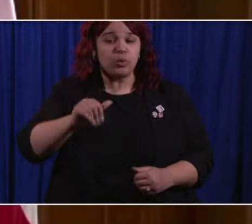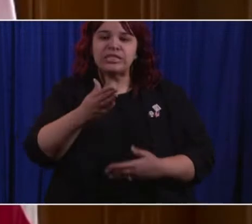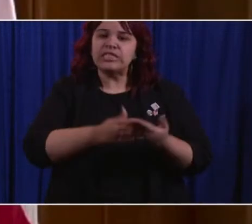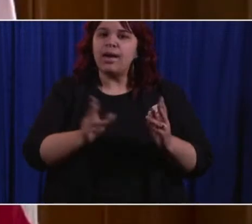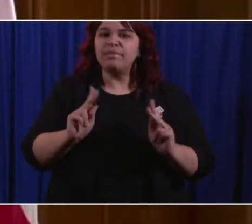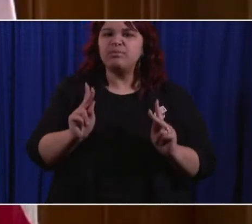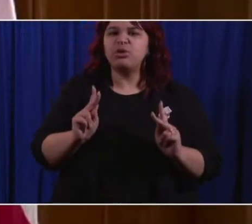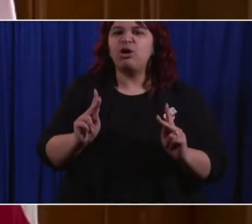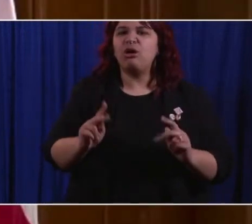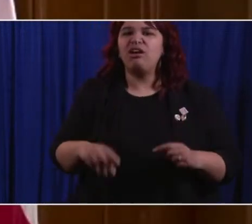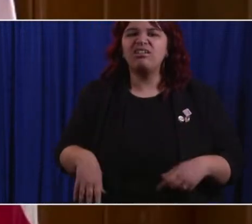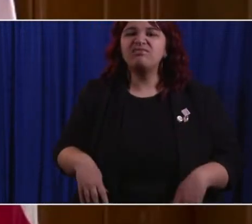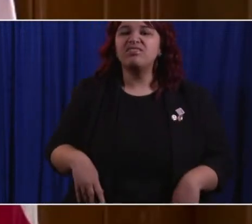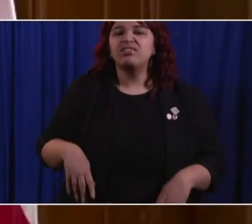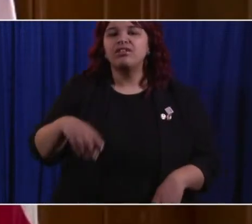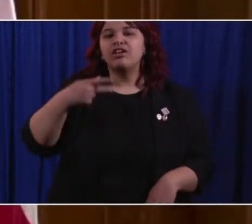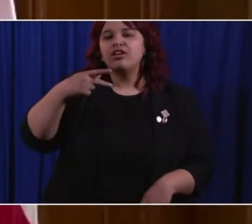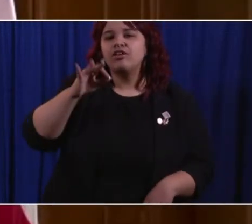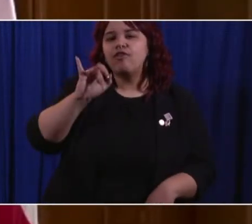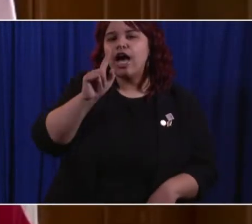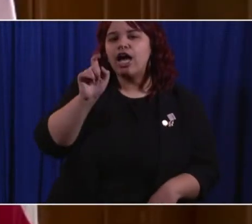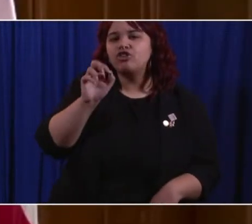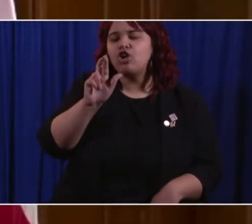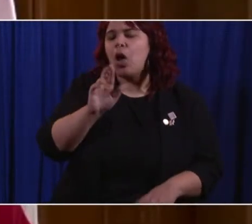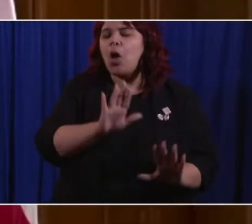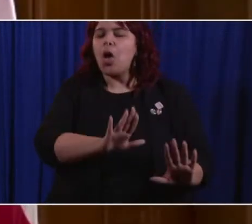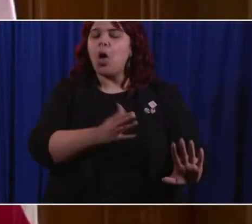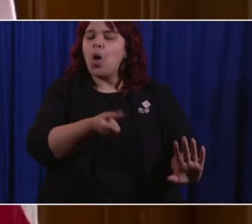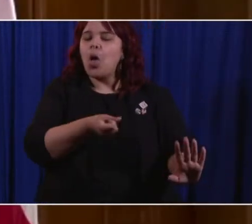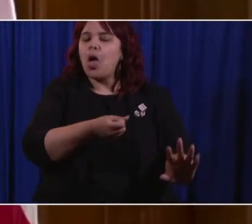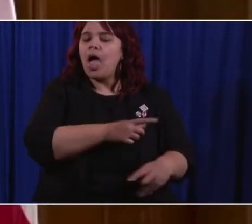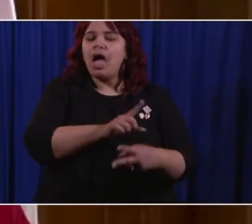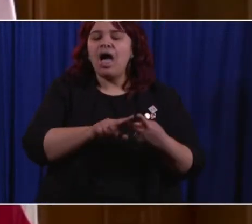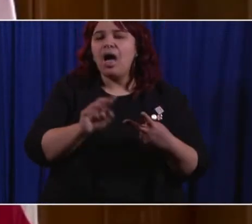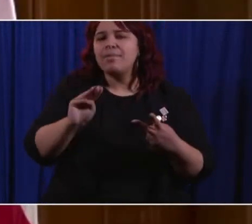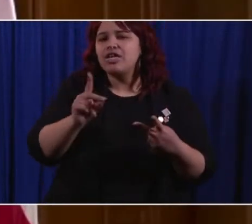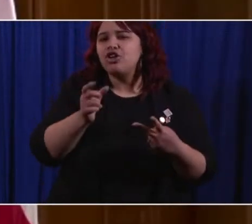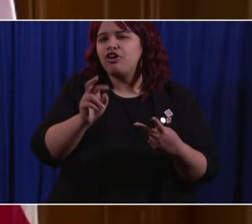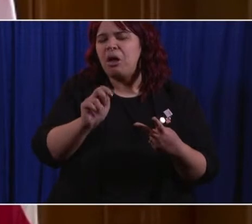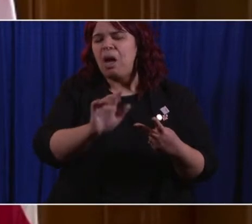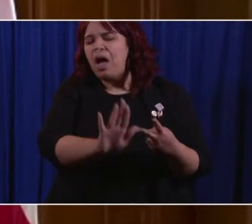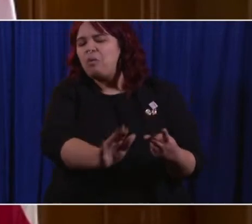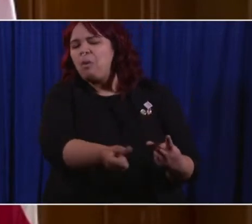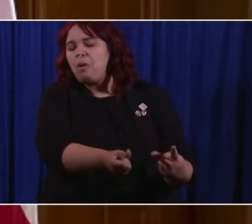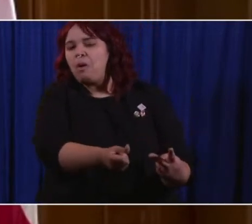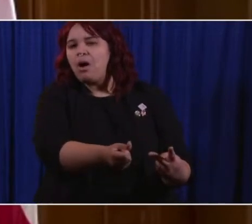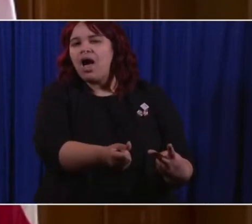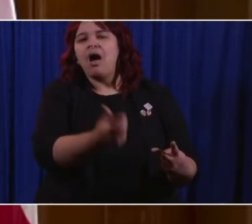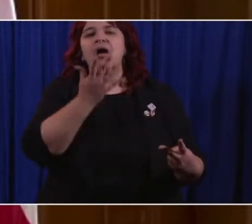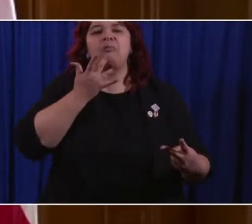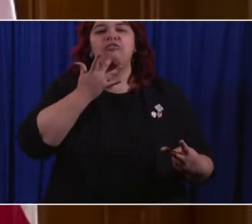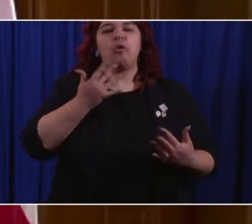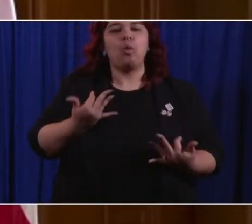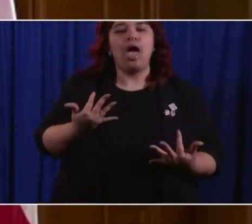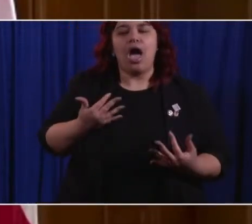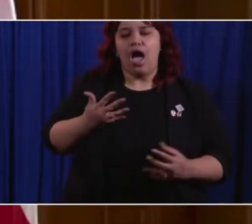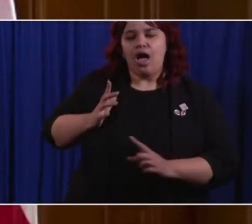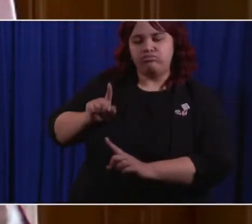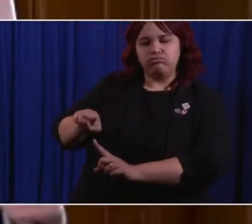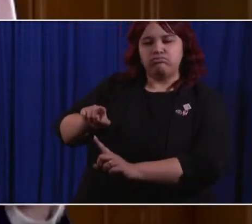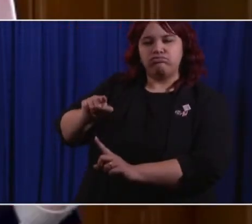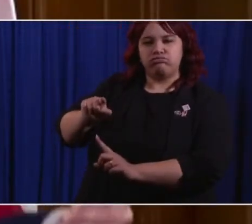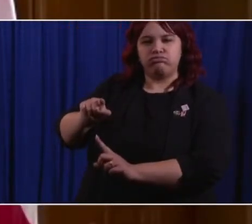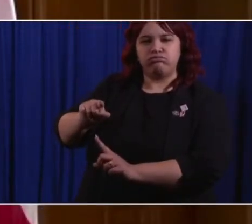you to get what you can get. We know that the first dose is very potent. Even before you